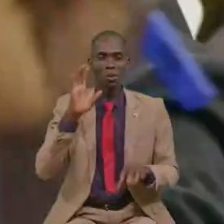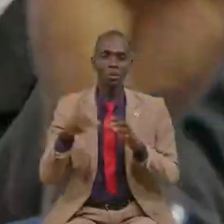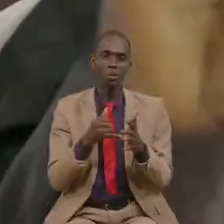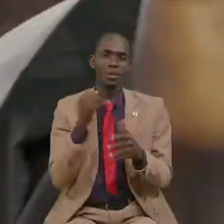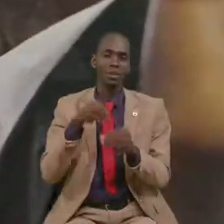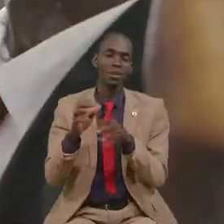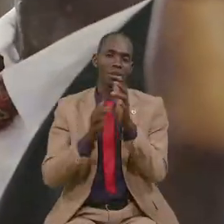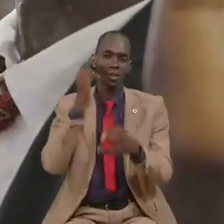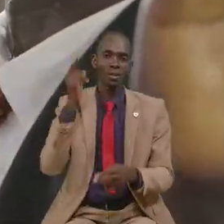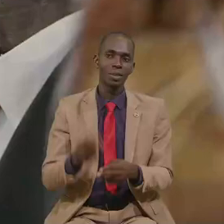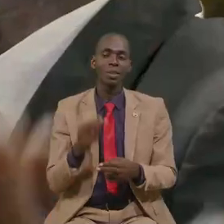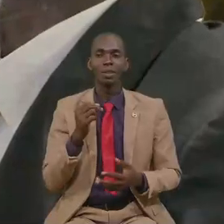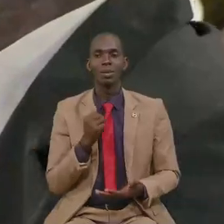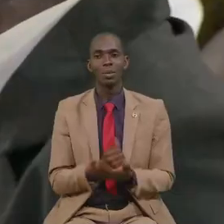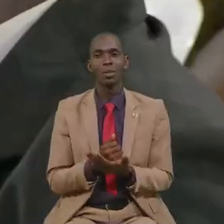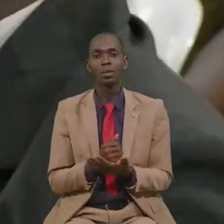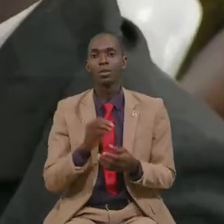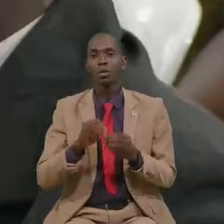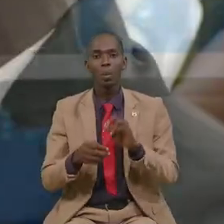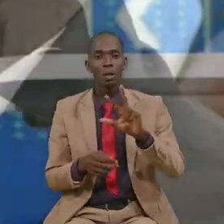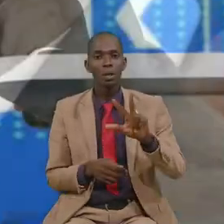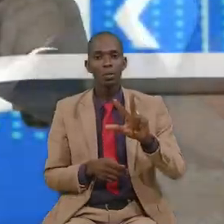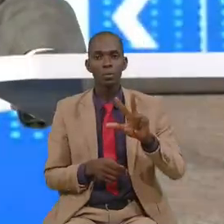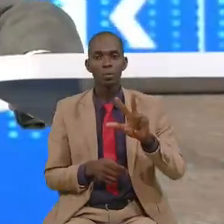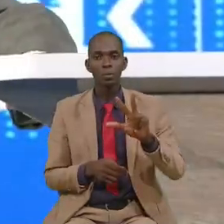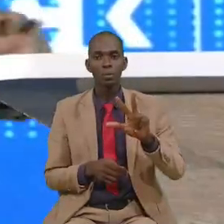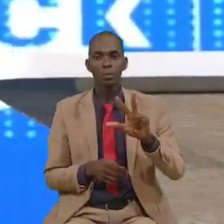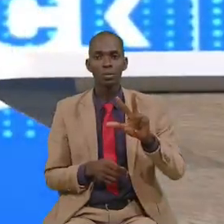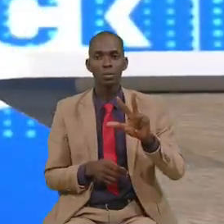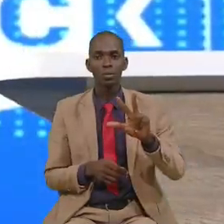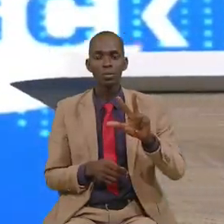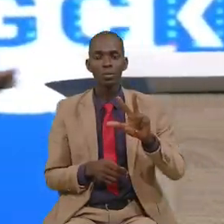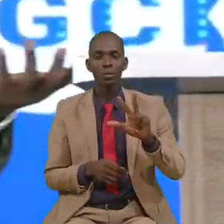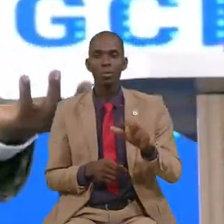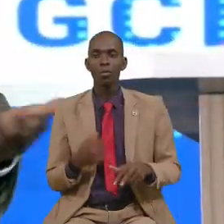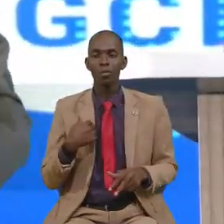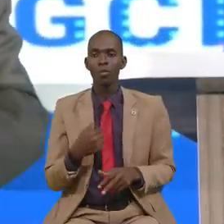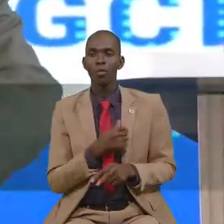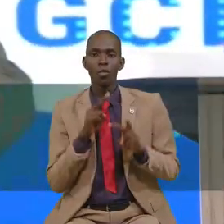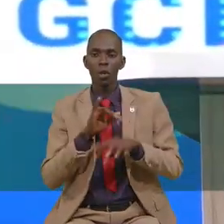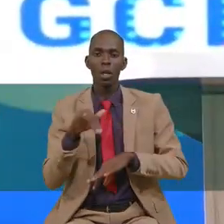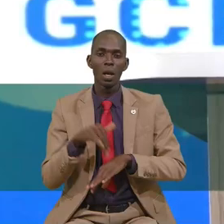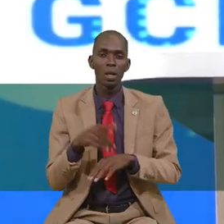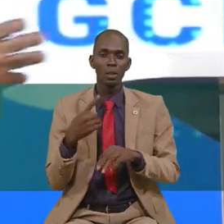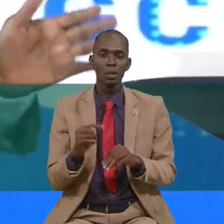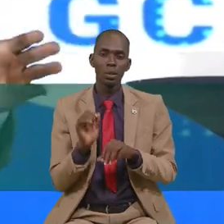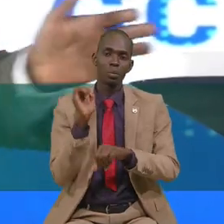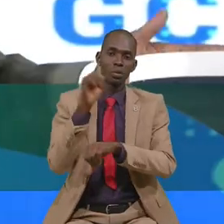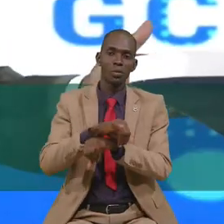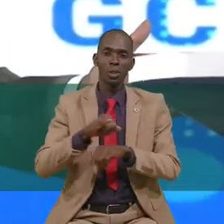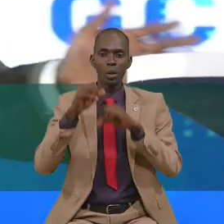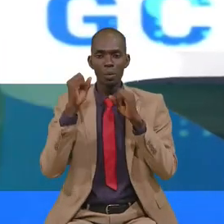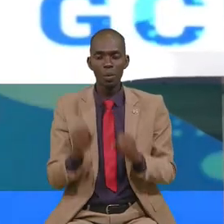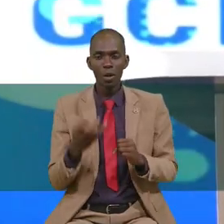name. Number three here, we're looking at the prevailing power of prosperity.